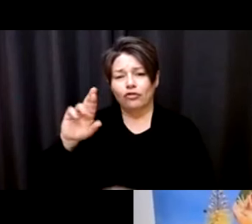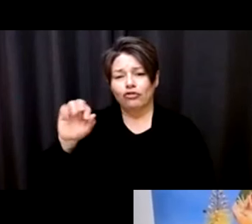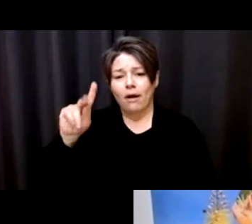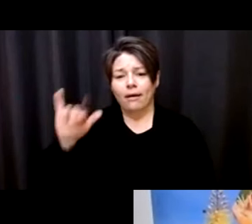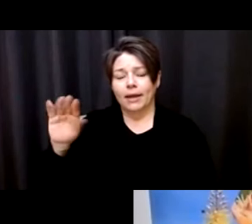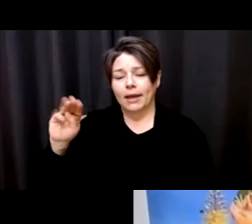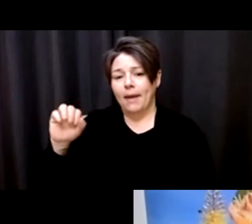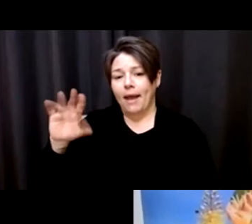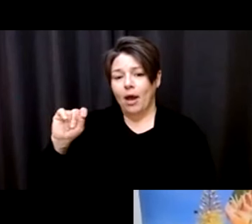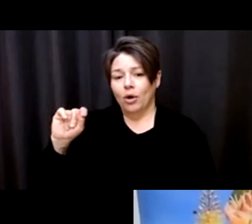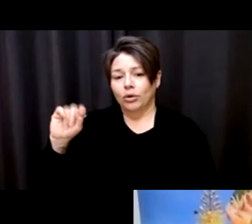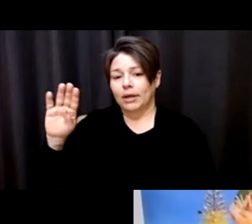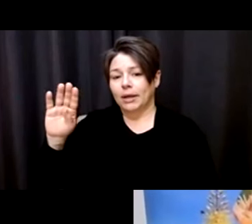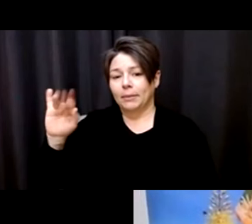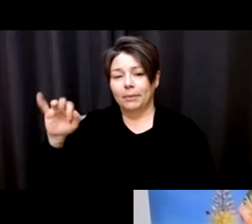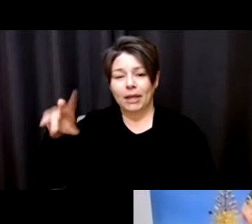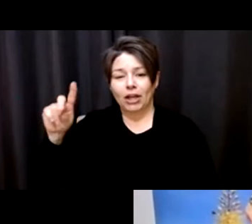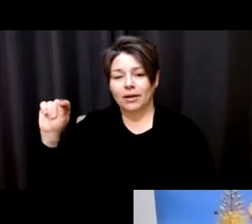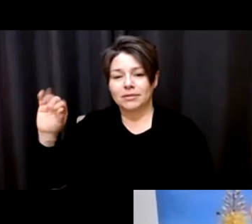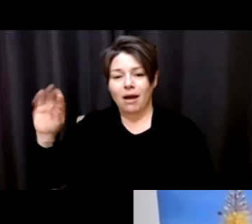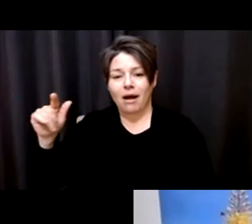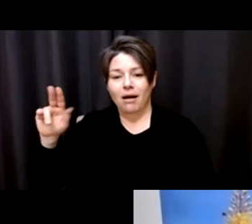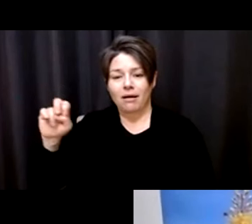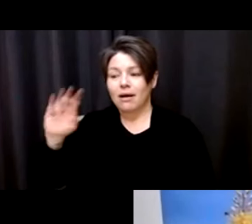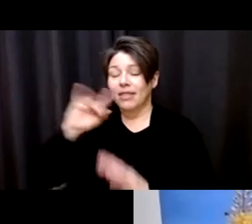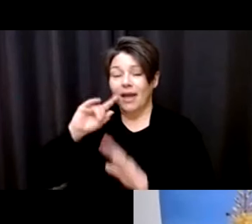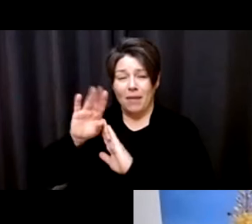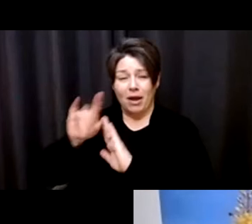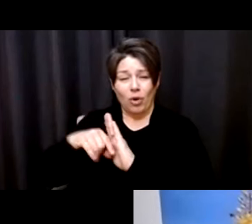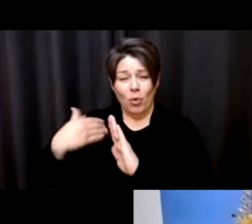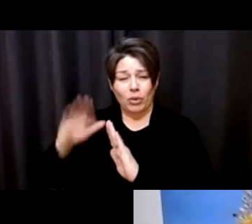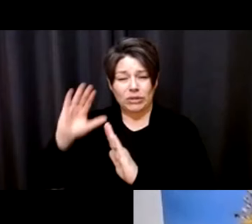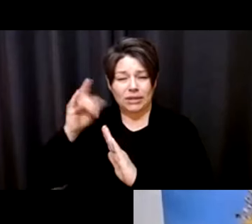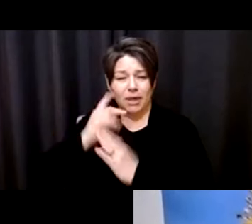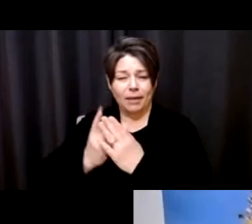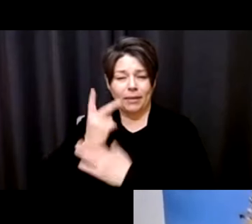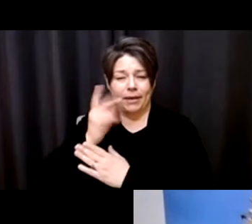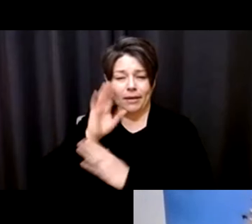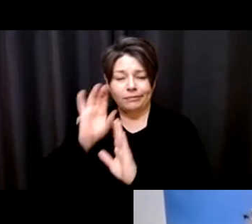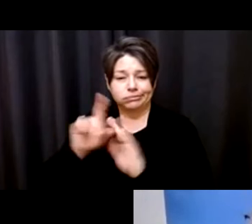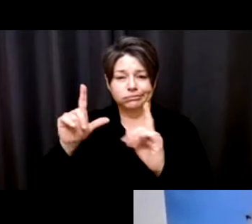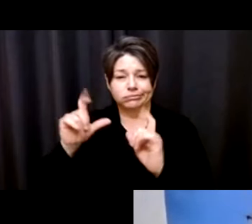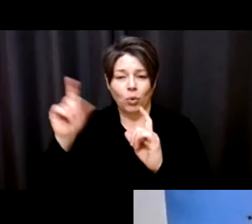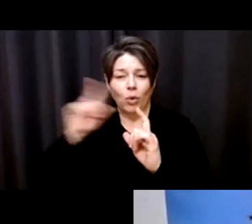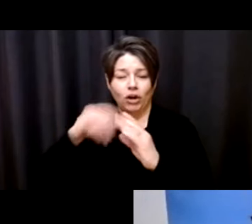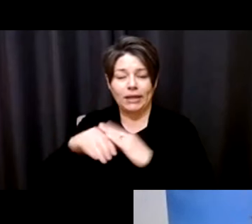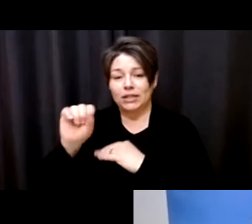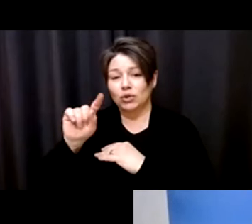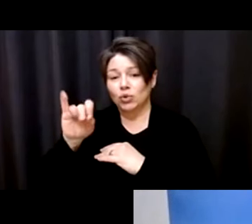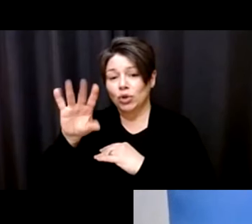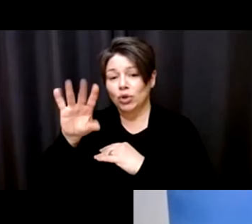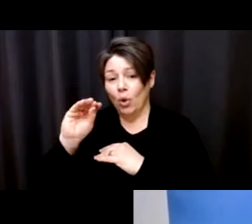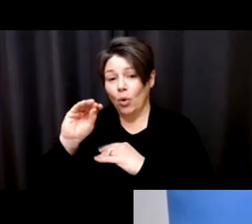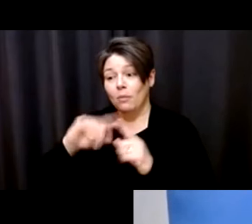Mount beard tongue? The background seems almost like the plant was photographed in a studio, but the others